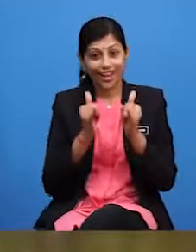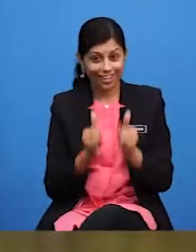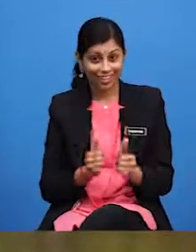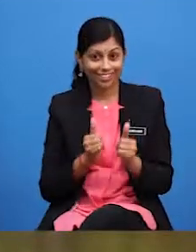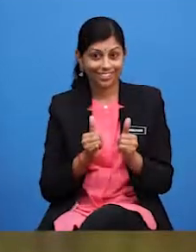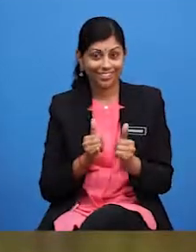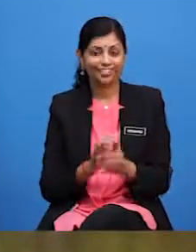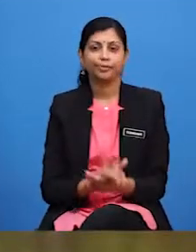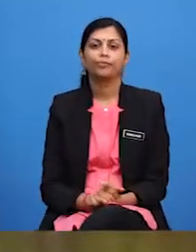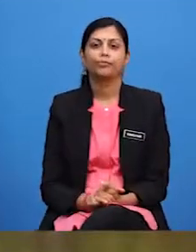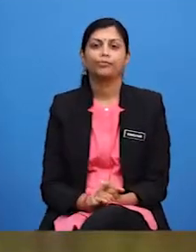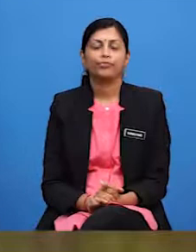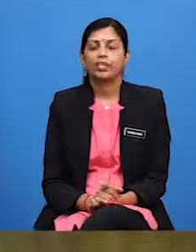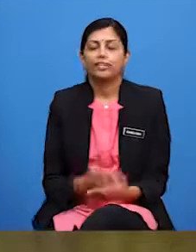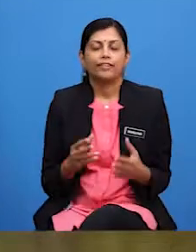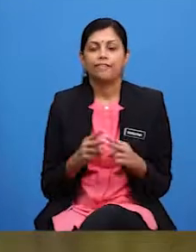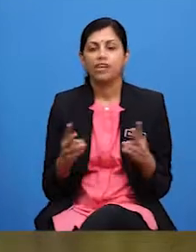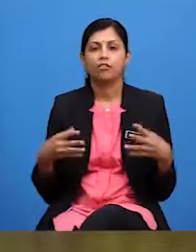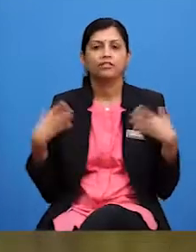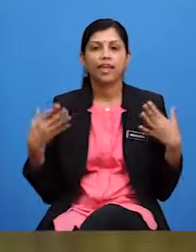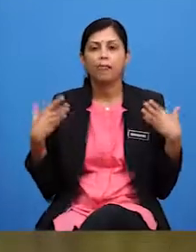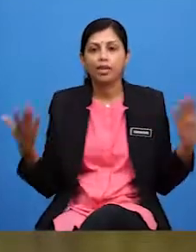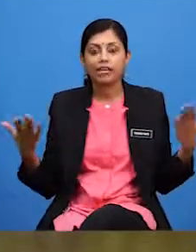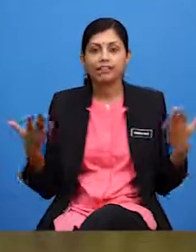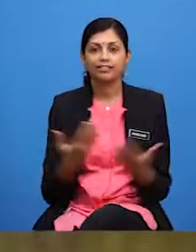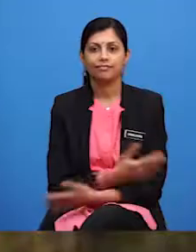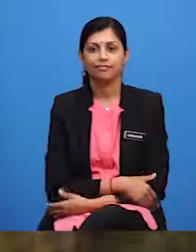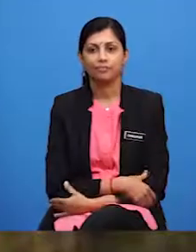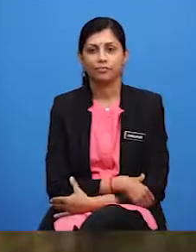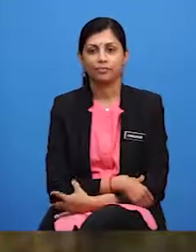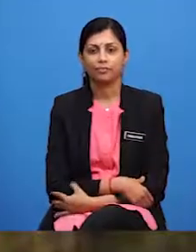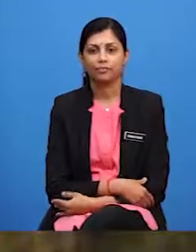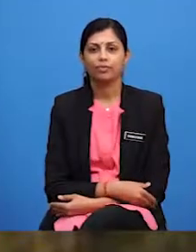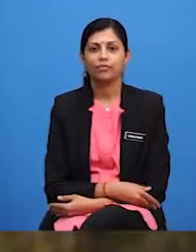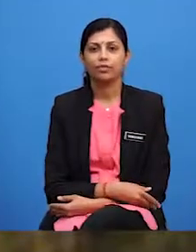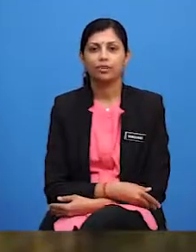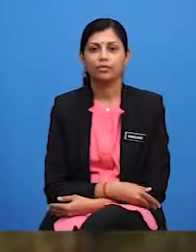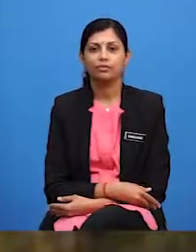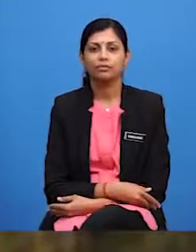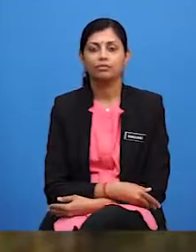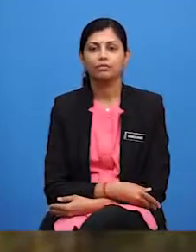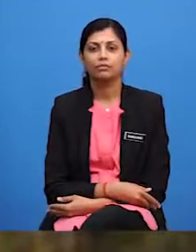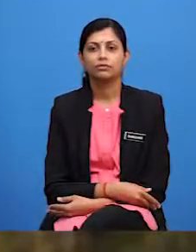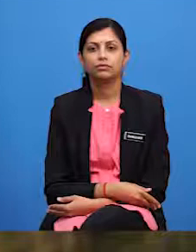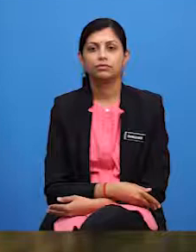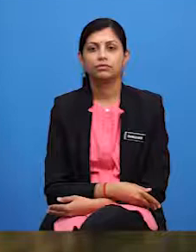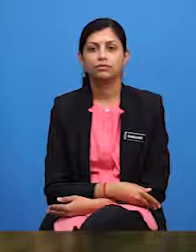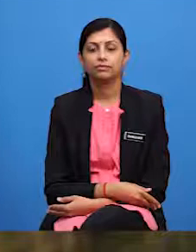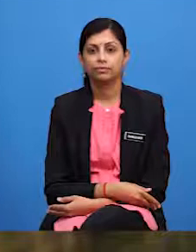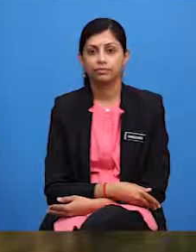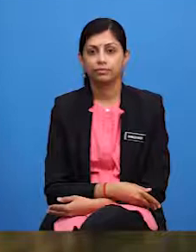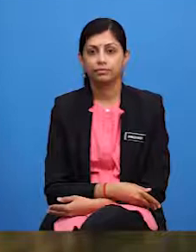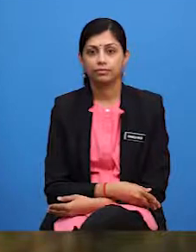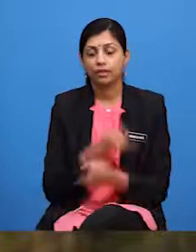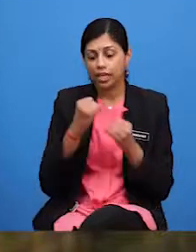as exciting as the write-up in the article. We have now reached the last segment of